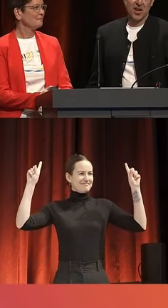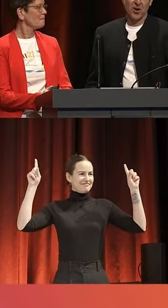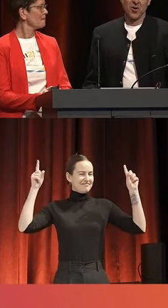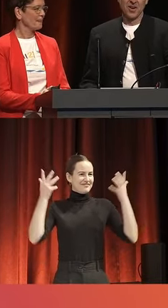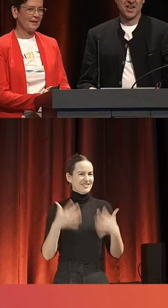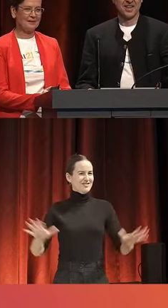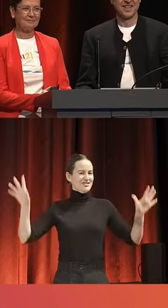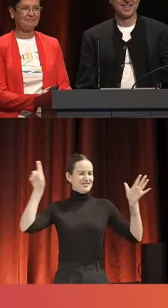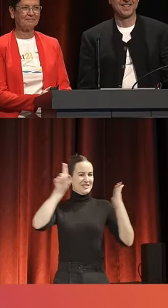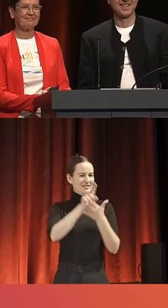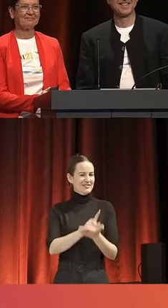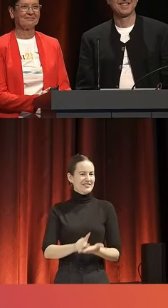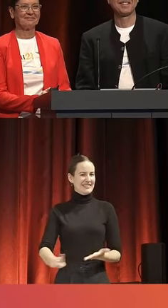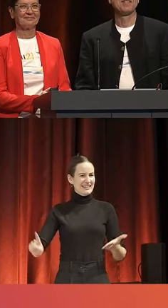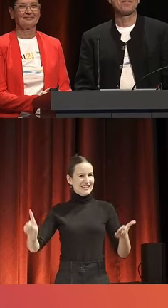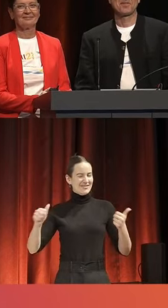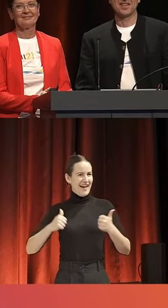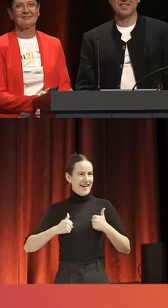So,